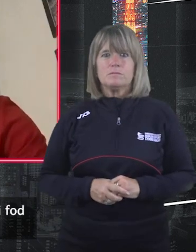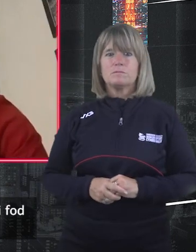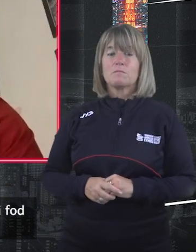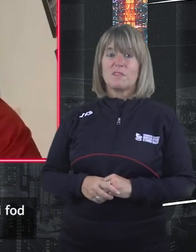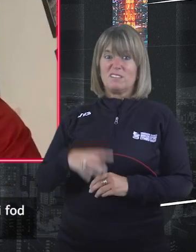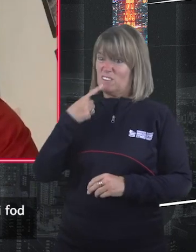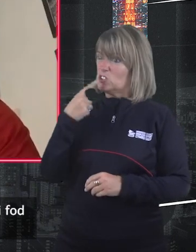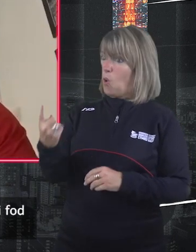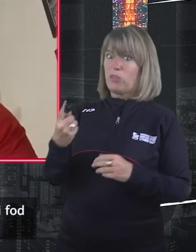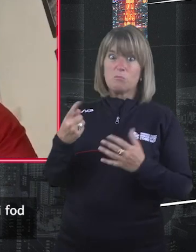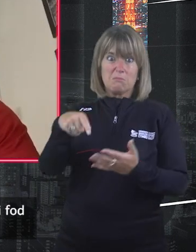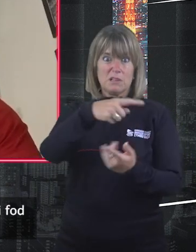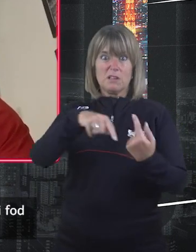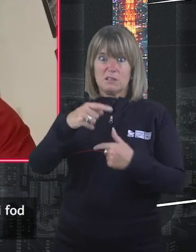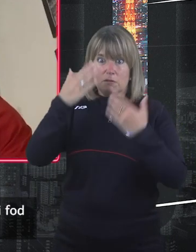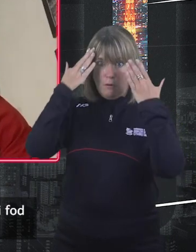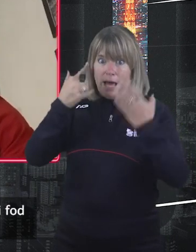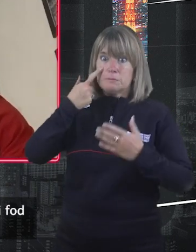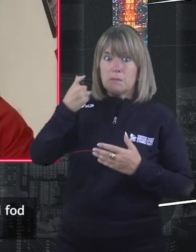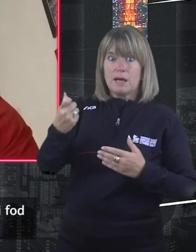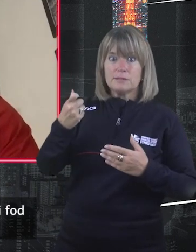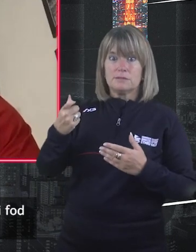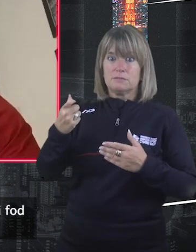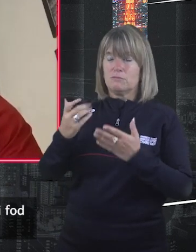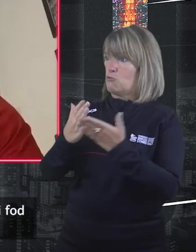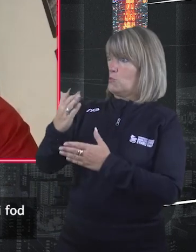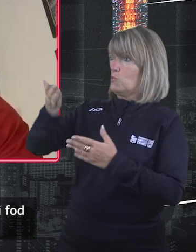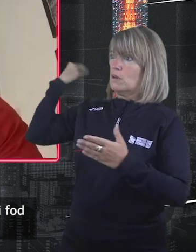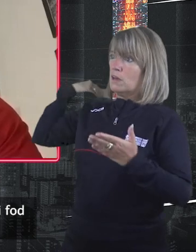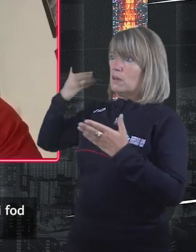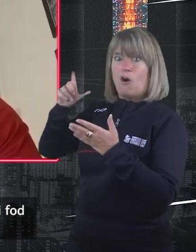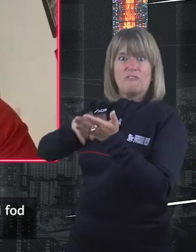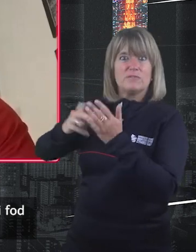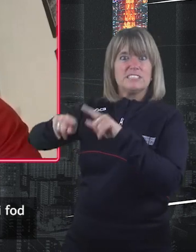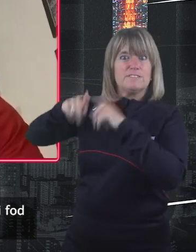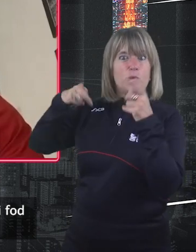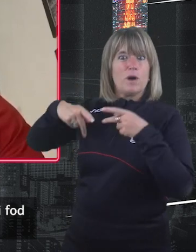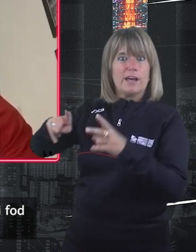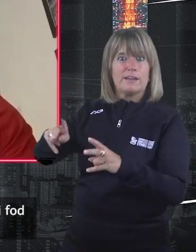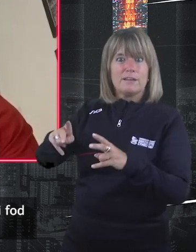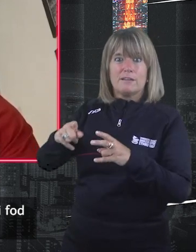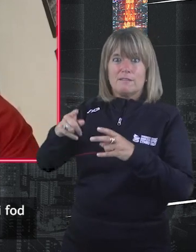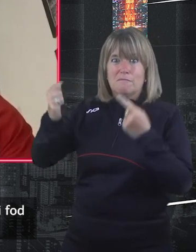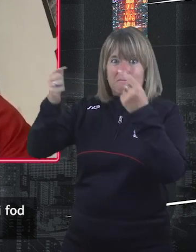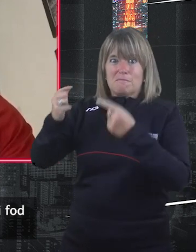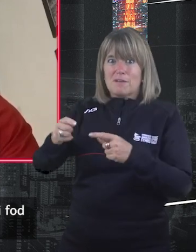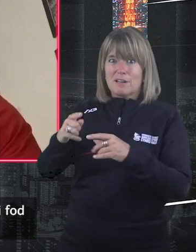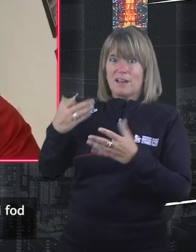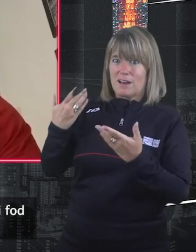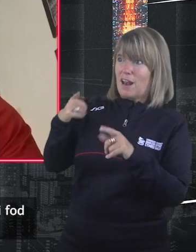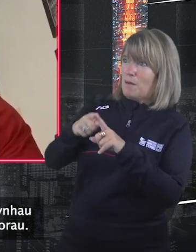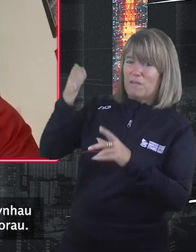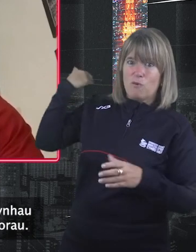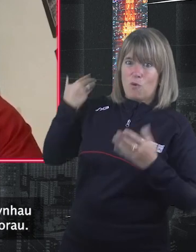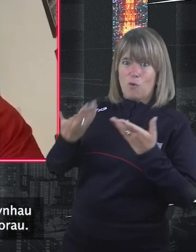I've told them you don't really know what to expect, and it's not like anything you've ever played in